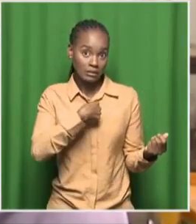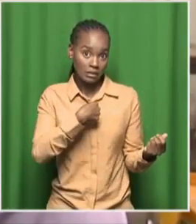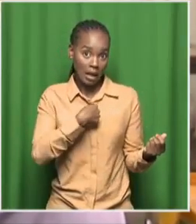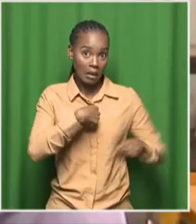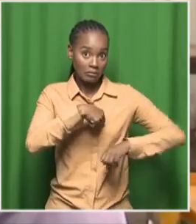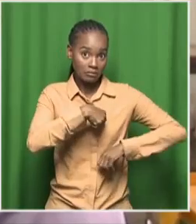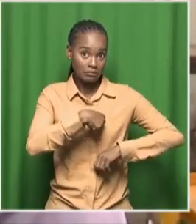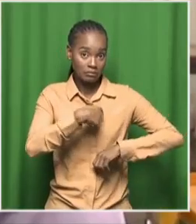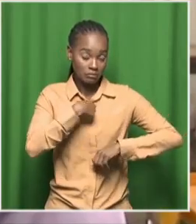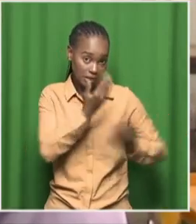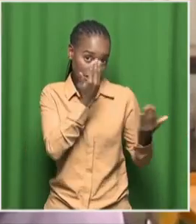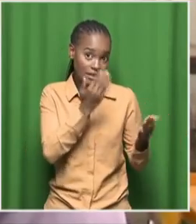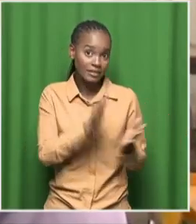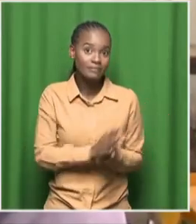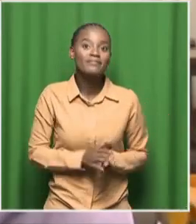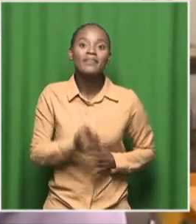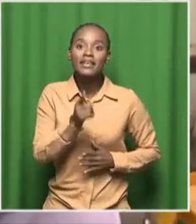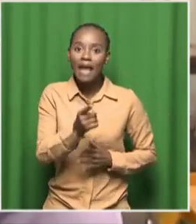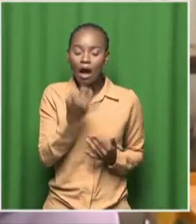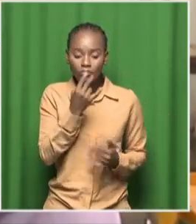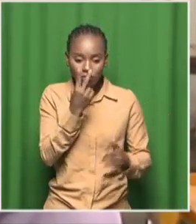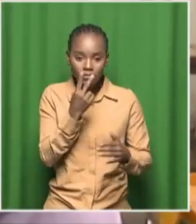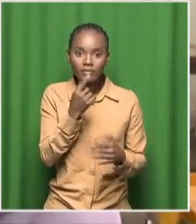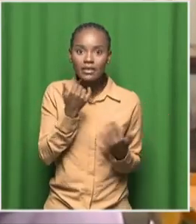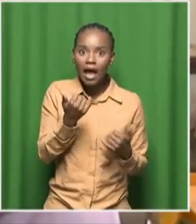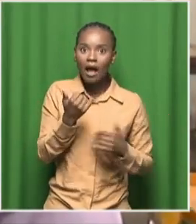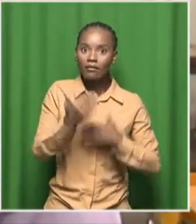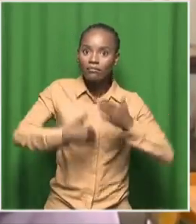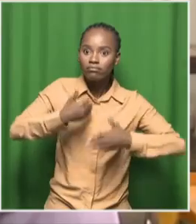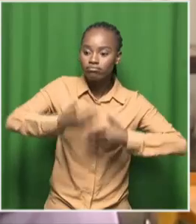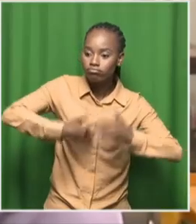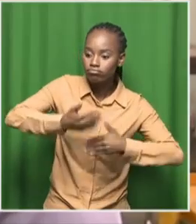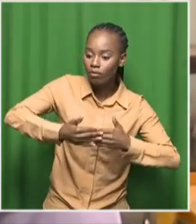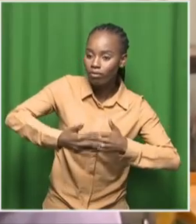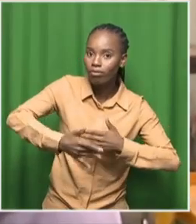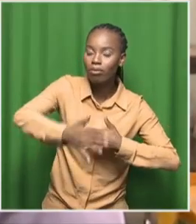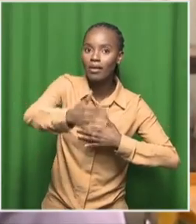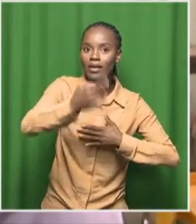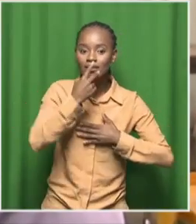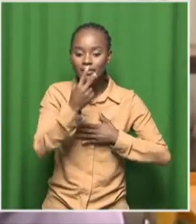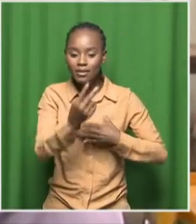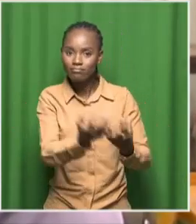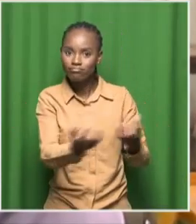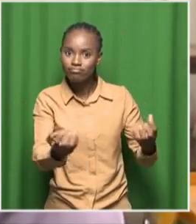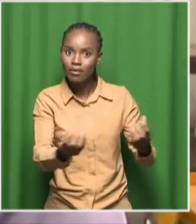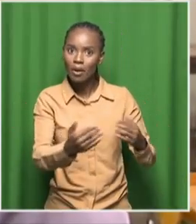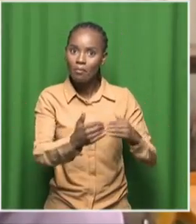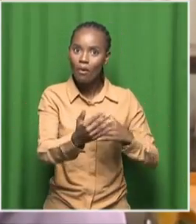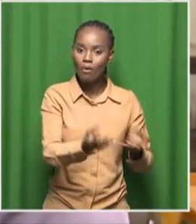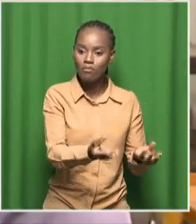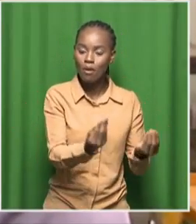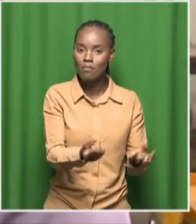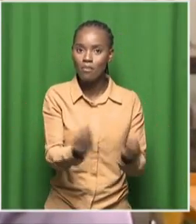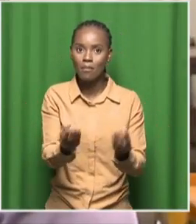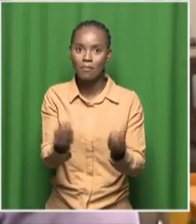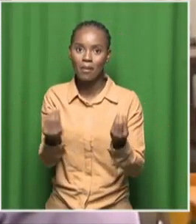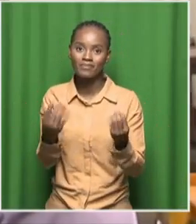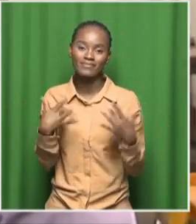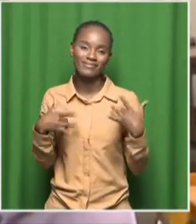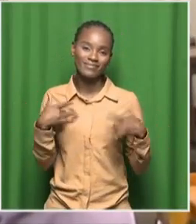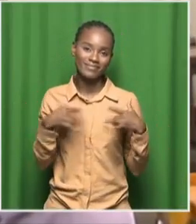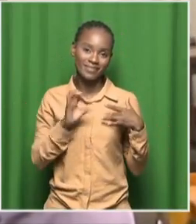this machinery, it really excites me. And what I also want to say, Sakina, is, in most of our